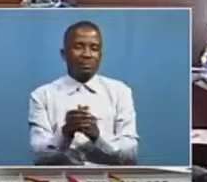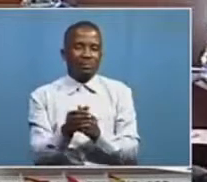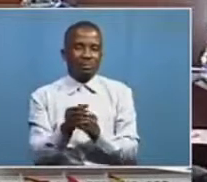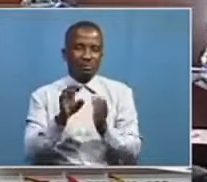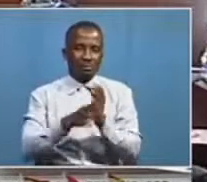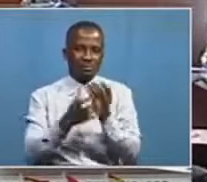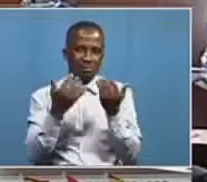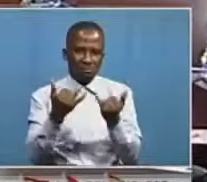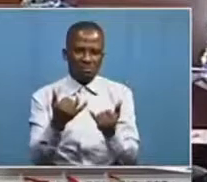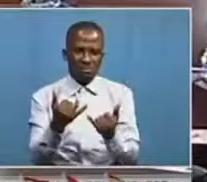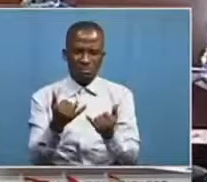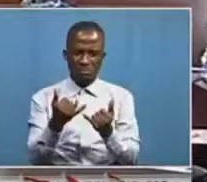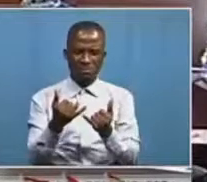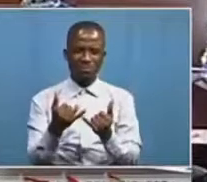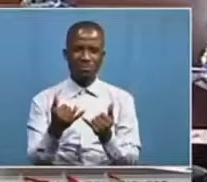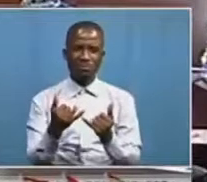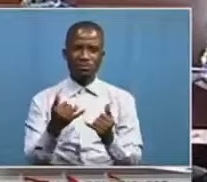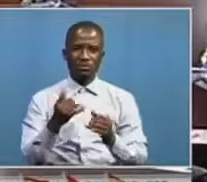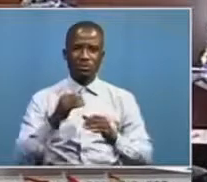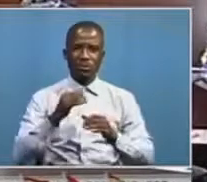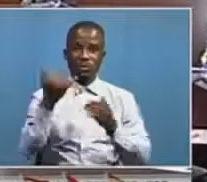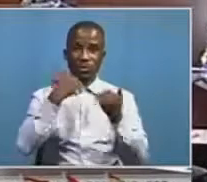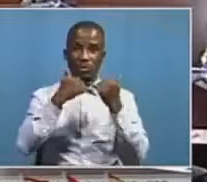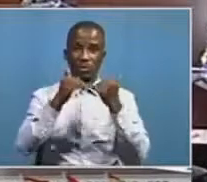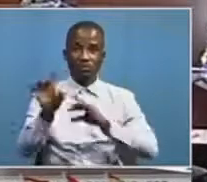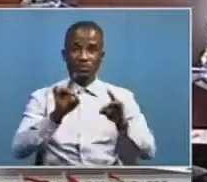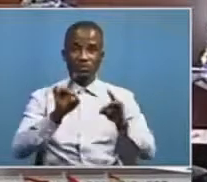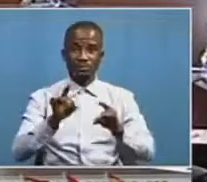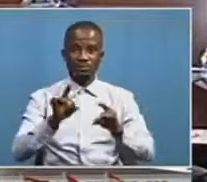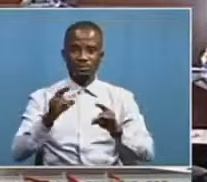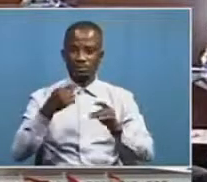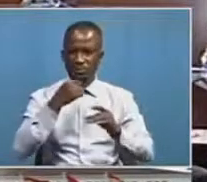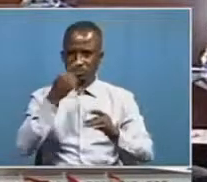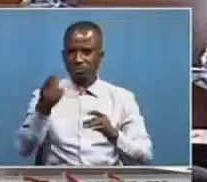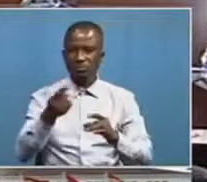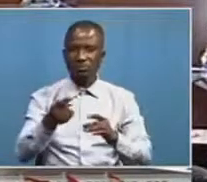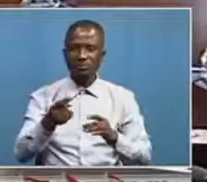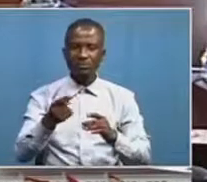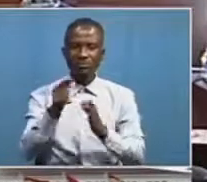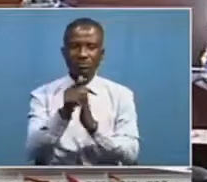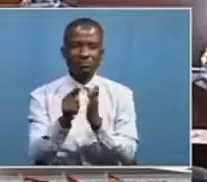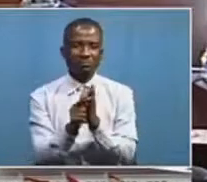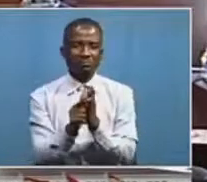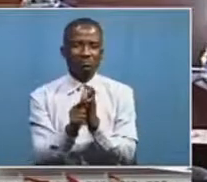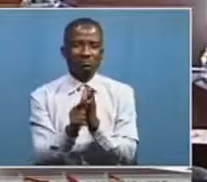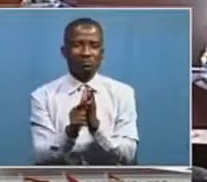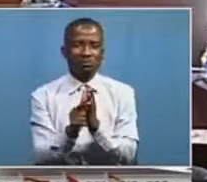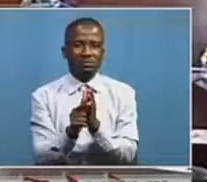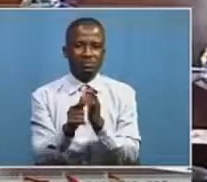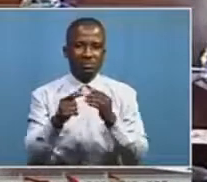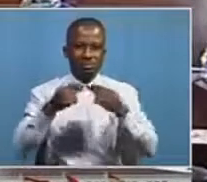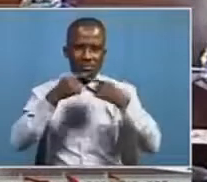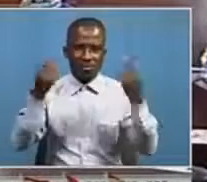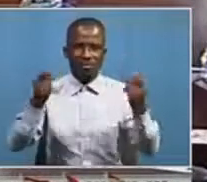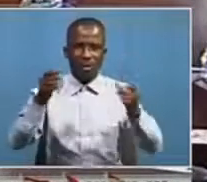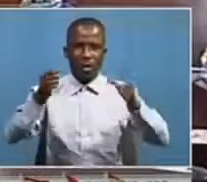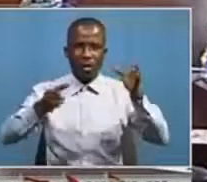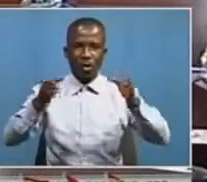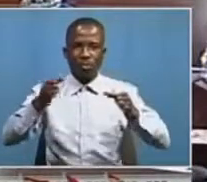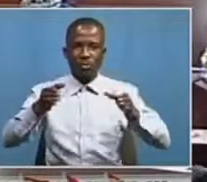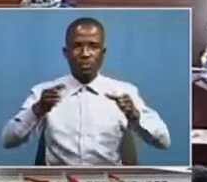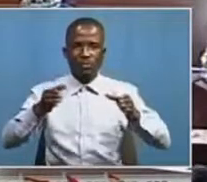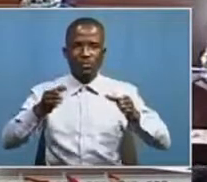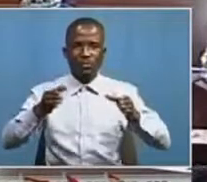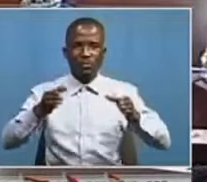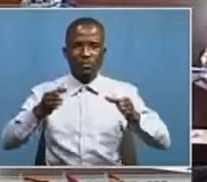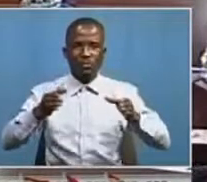account of the errors described in the declaration in his relief E, for the court